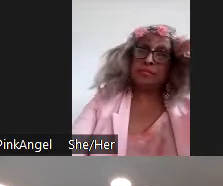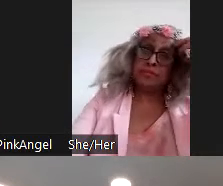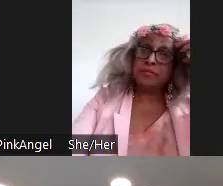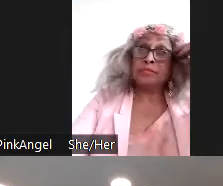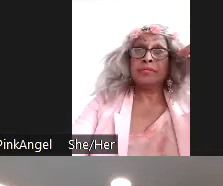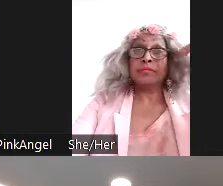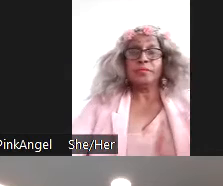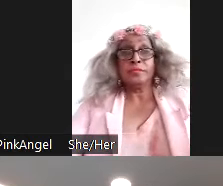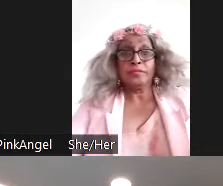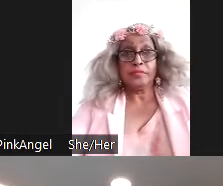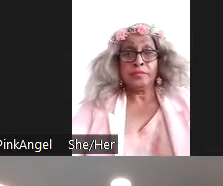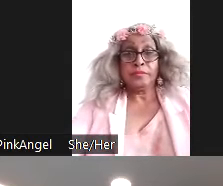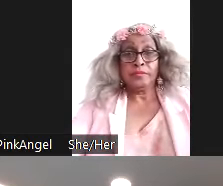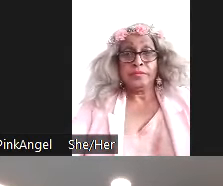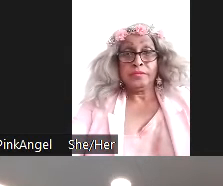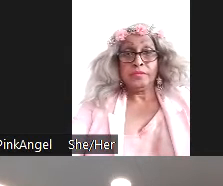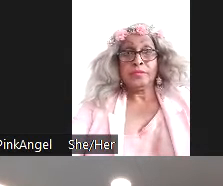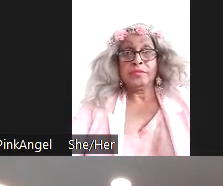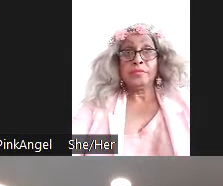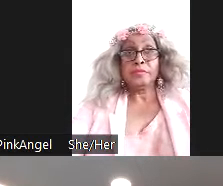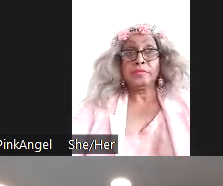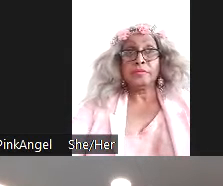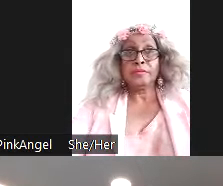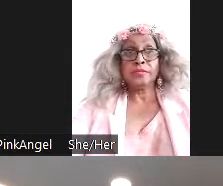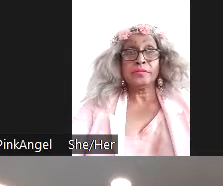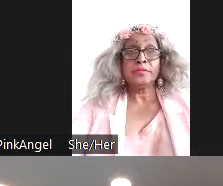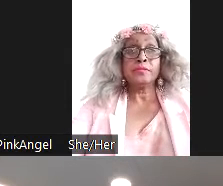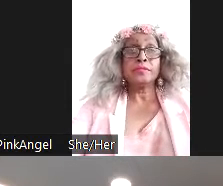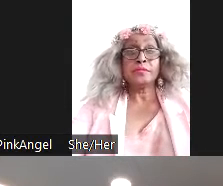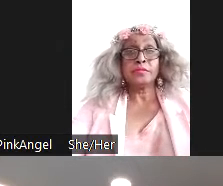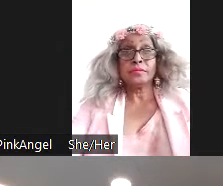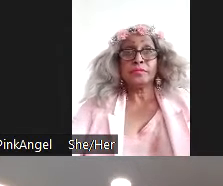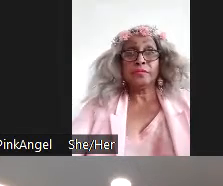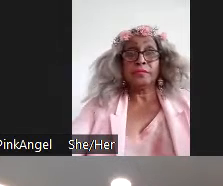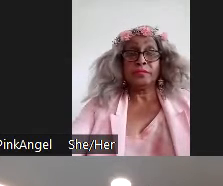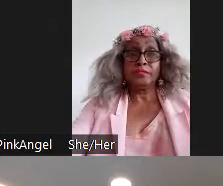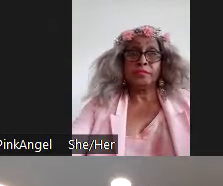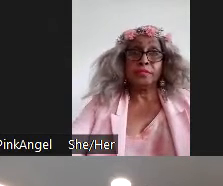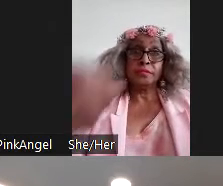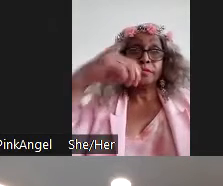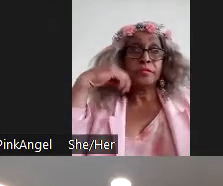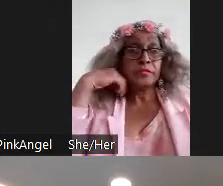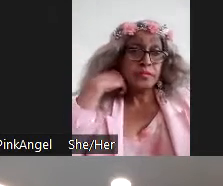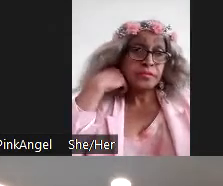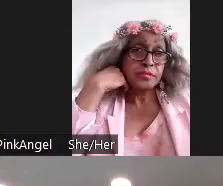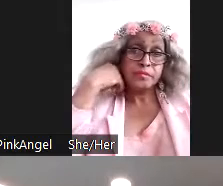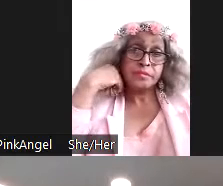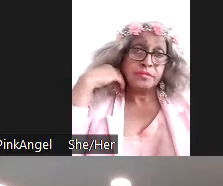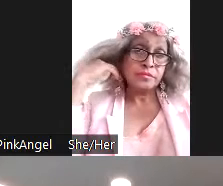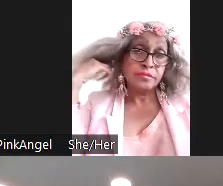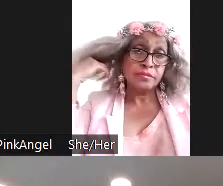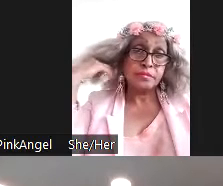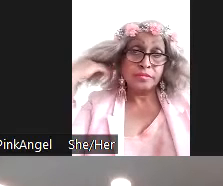session, we do appreciate your feedback. We'll be having a short evaluation pop-up. If you don't mind taking a couple minutes to fill that in, we